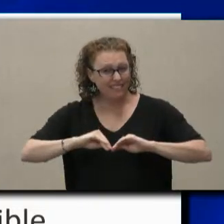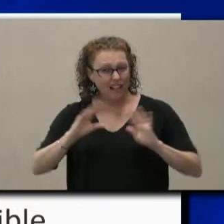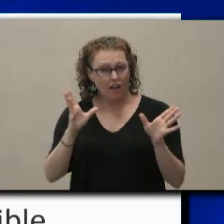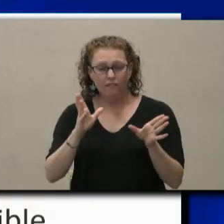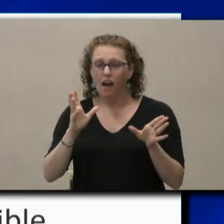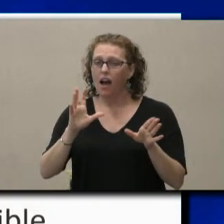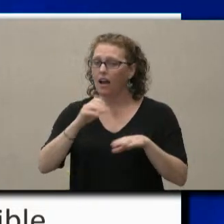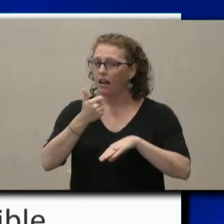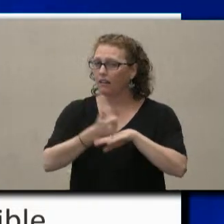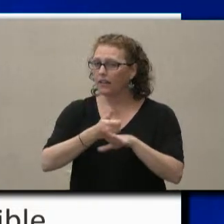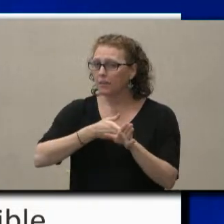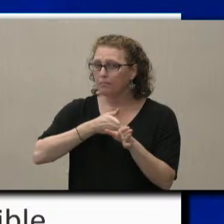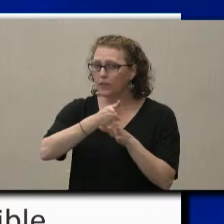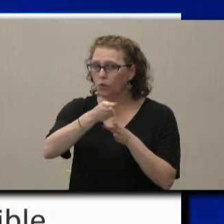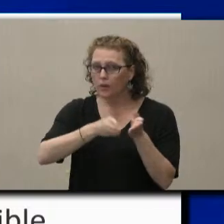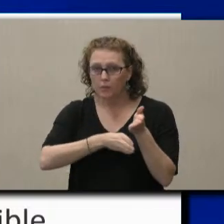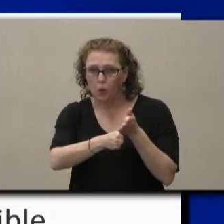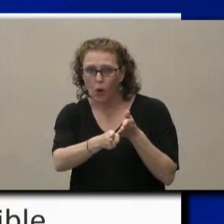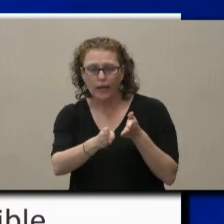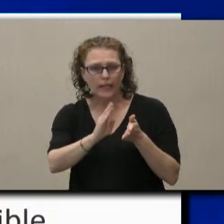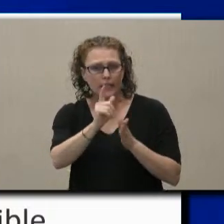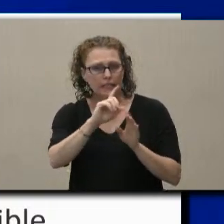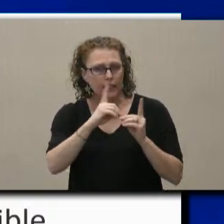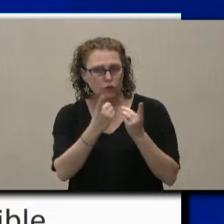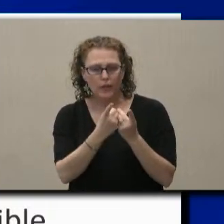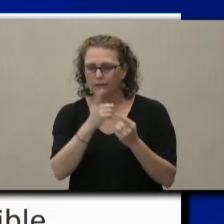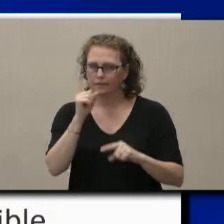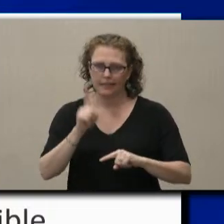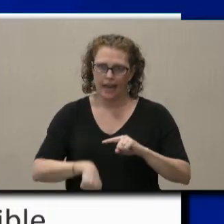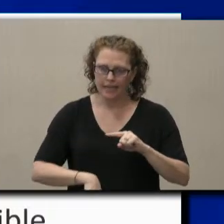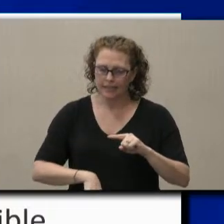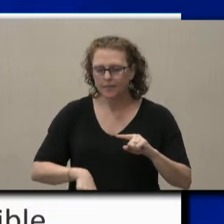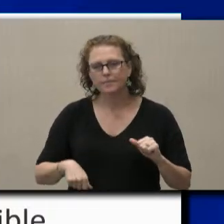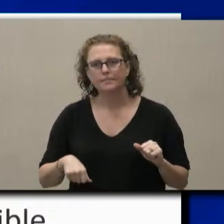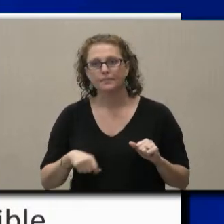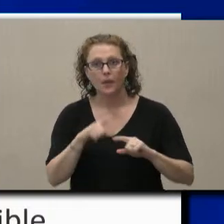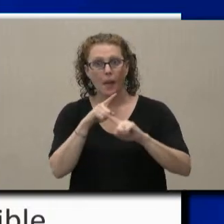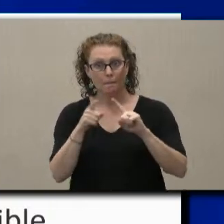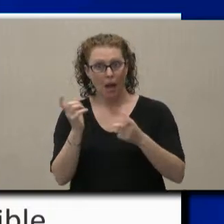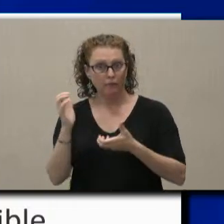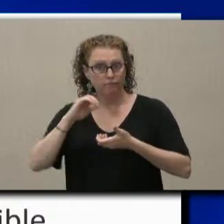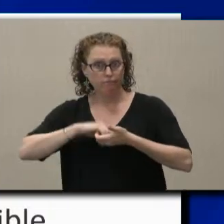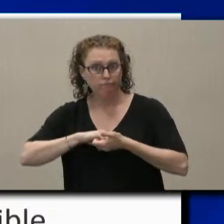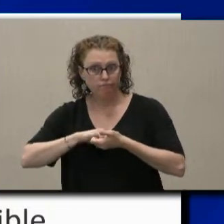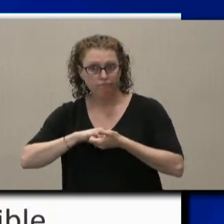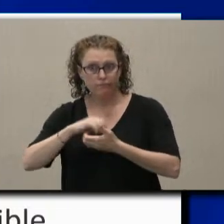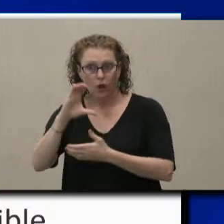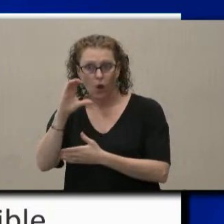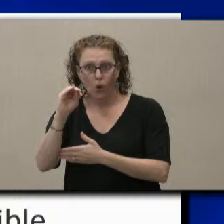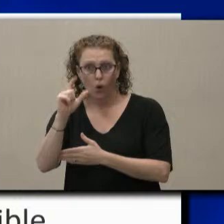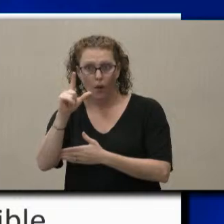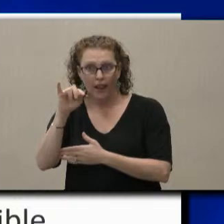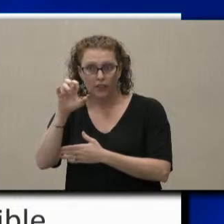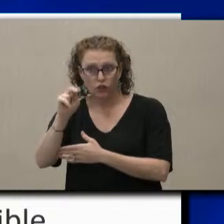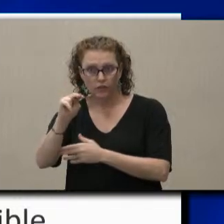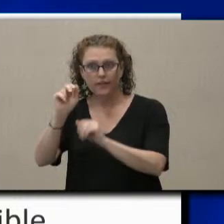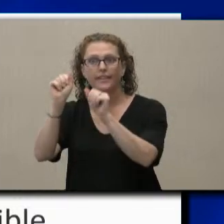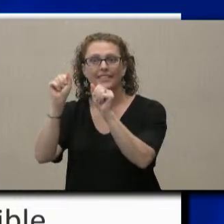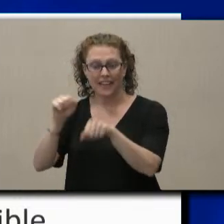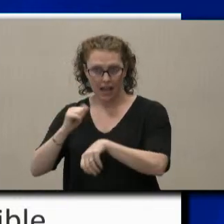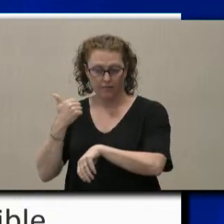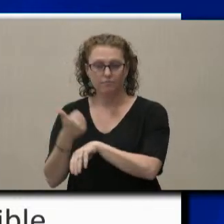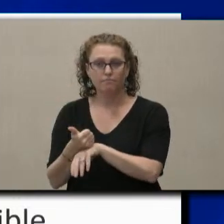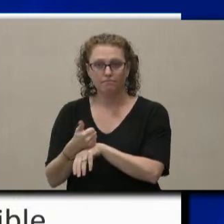possible. But as you will see, that a coalition district would be, and I'll discuss that